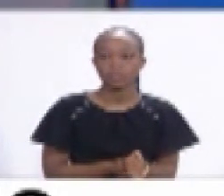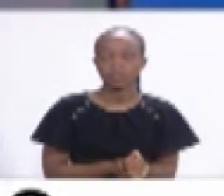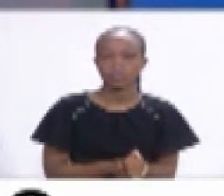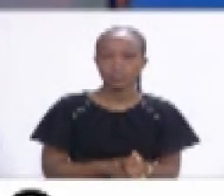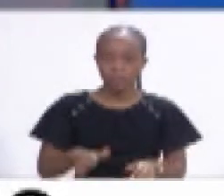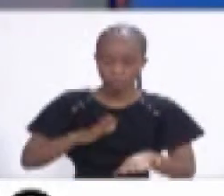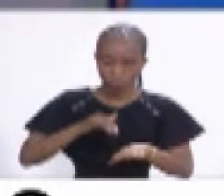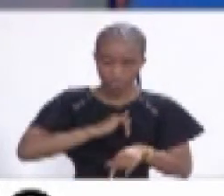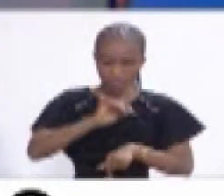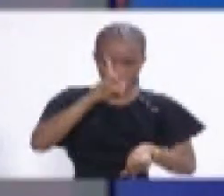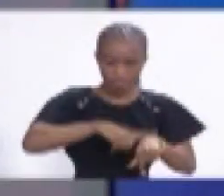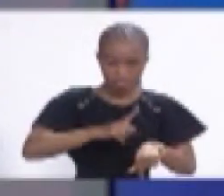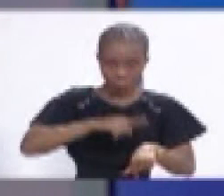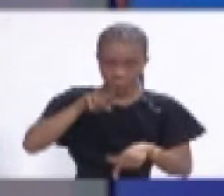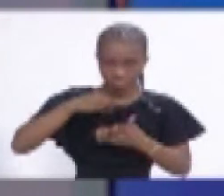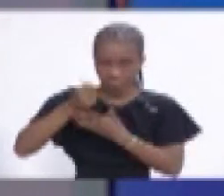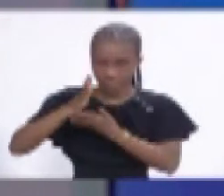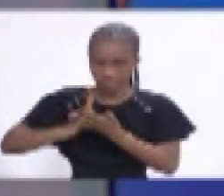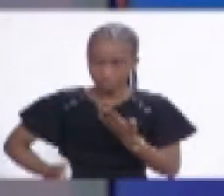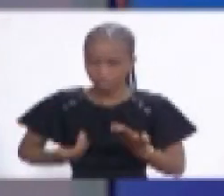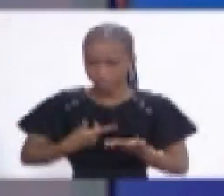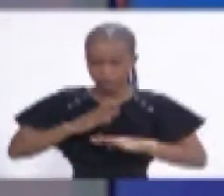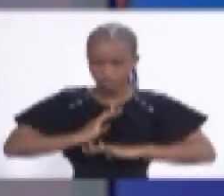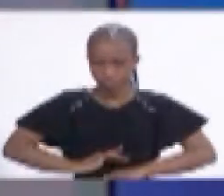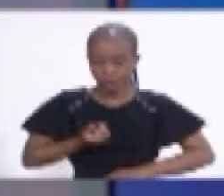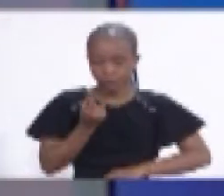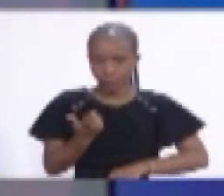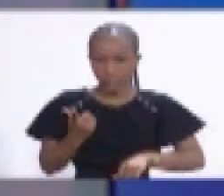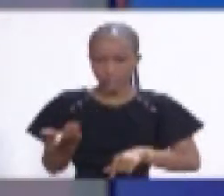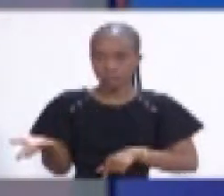And on that note, we have to pay some bills. We'll be back with more news. Don't go too far.